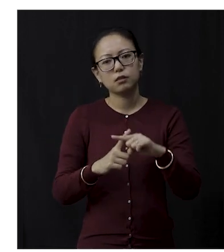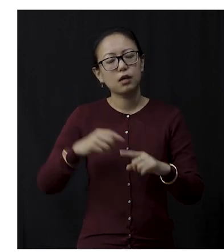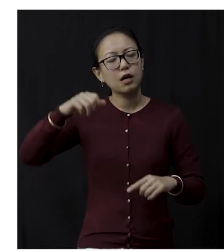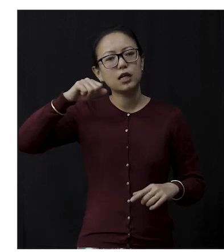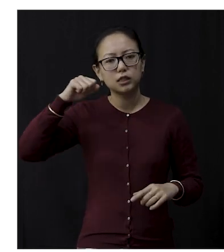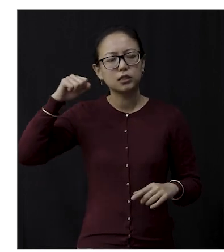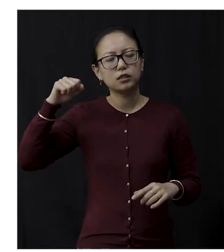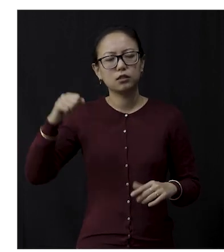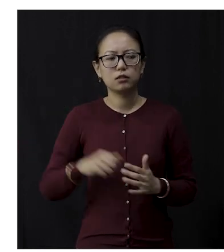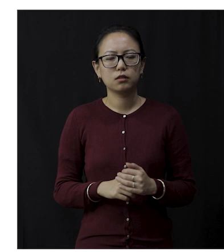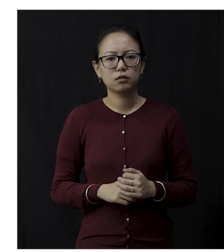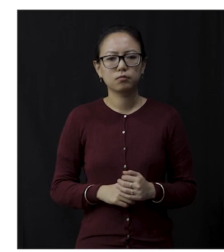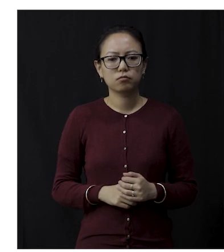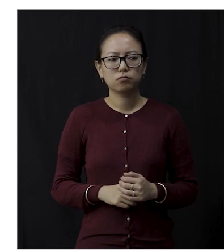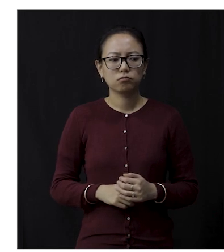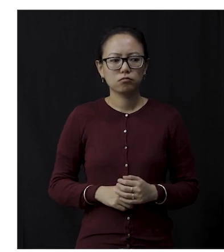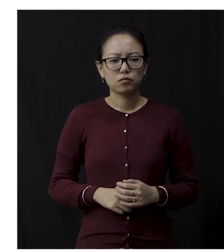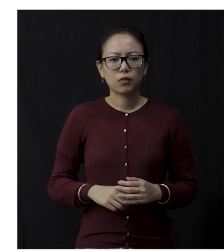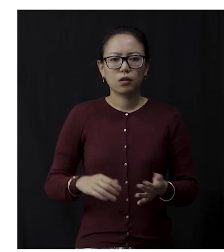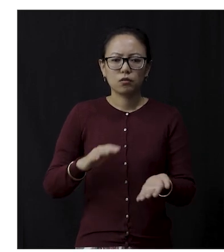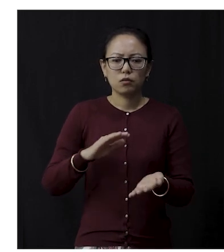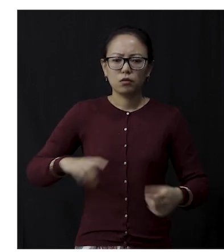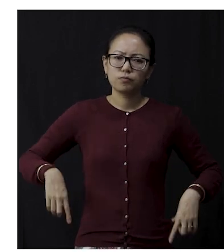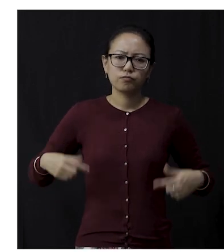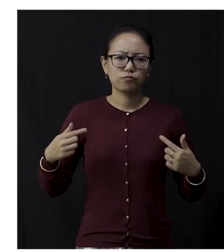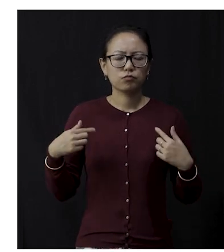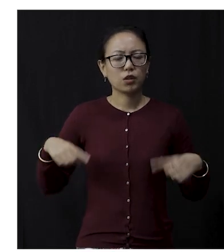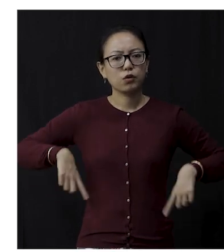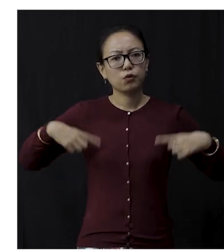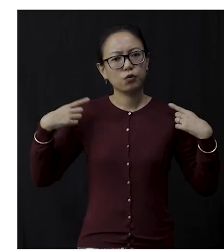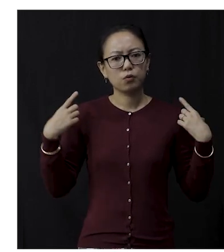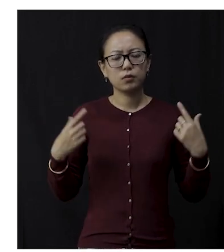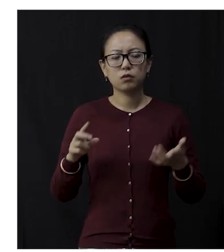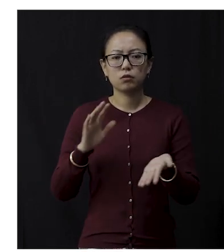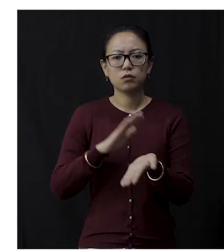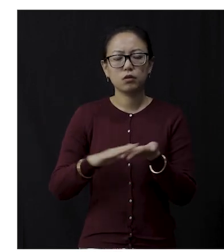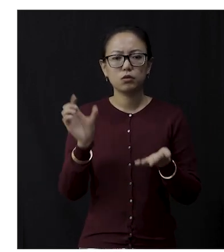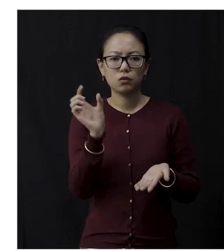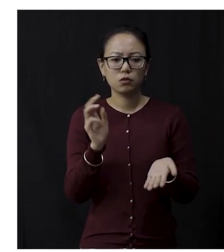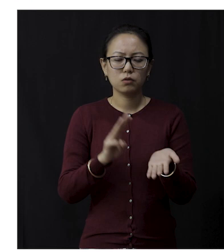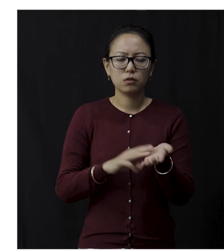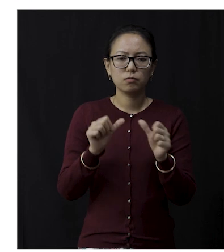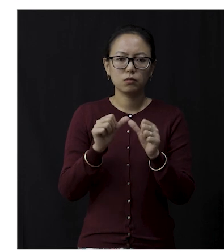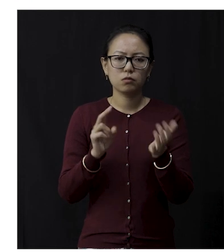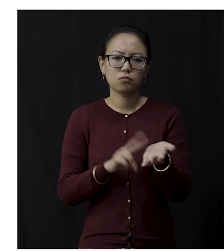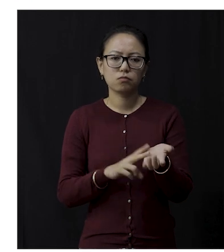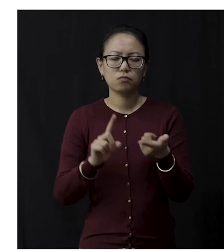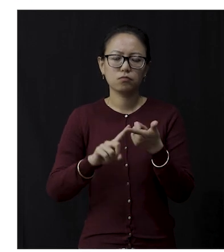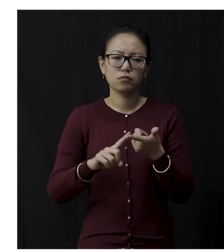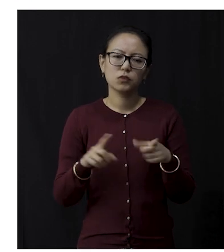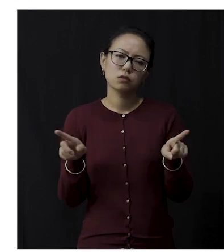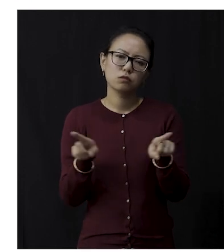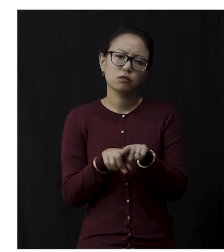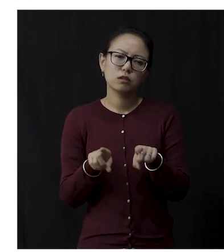eat plants, yes, we eat plants, but we also eat meat, right? We like chicken, we